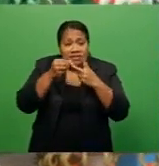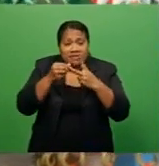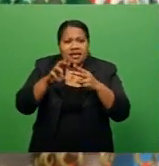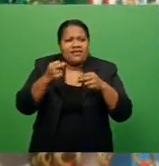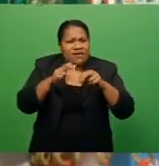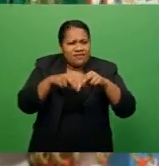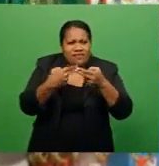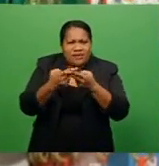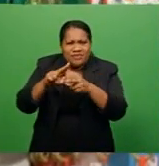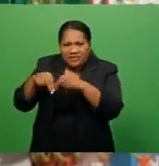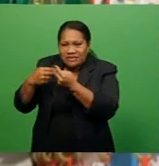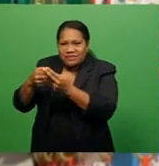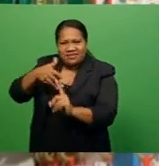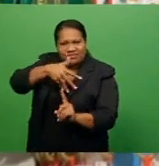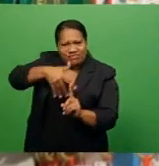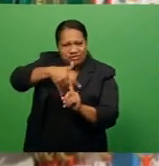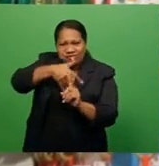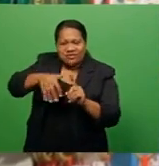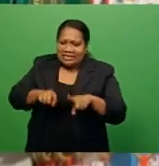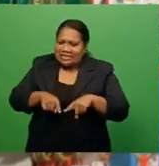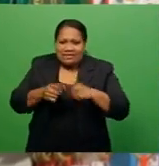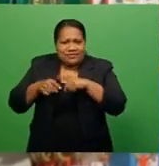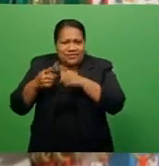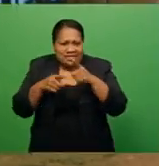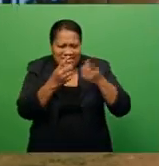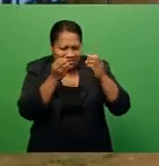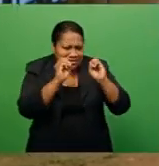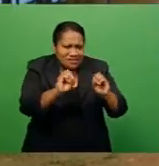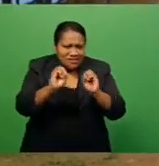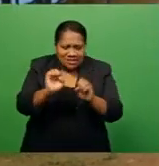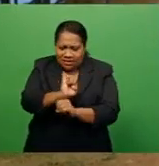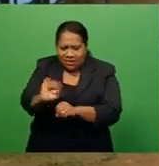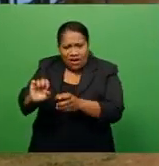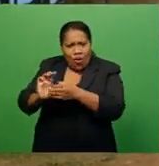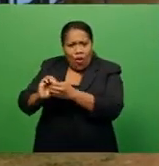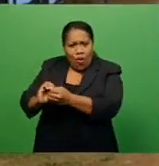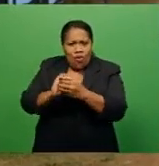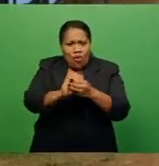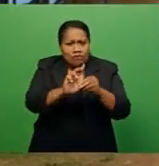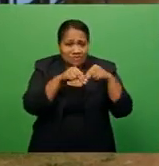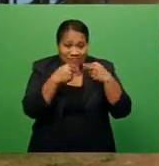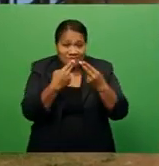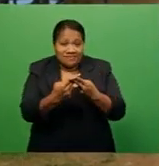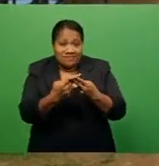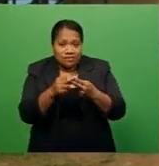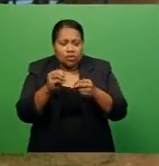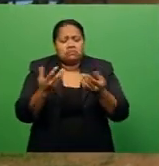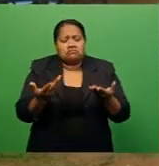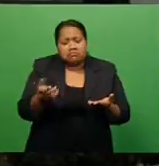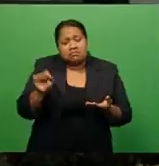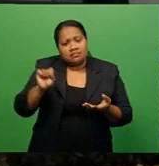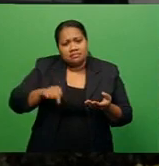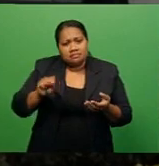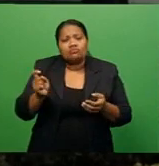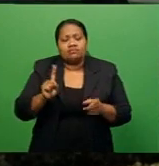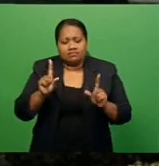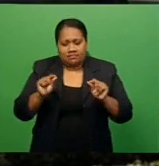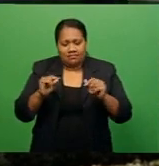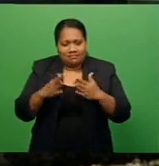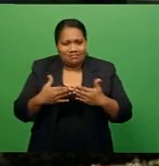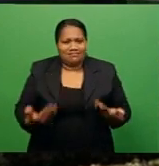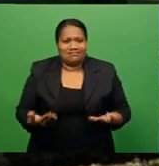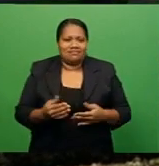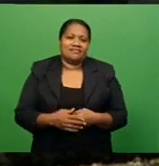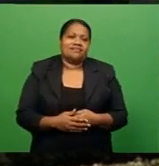teachings that they were taught in their families. So, yes, that's what we are doing now. RKS Old